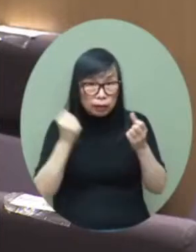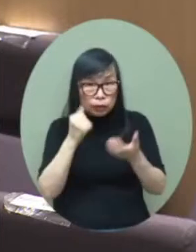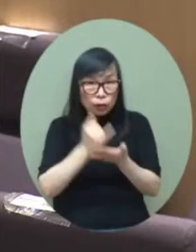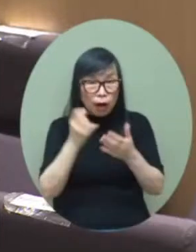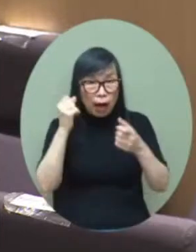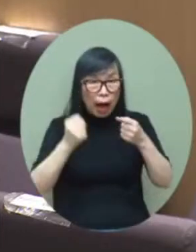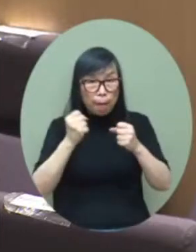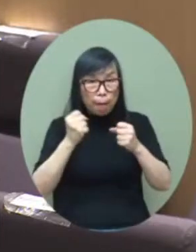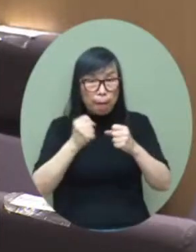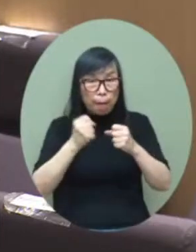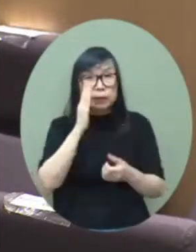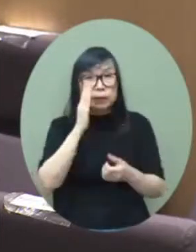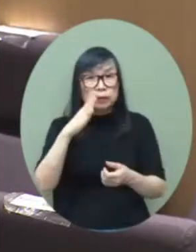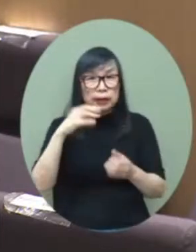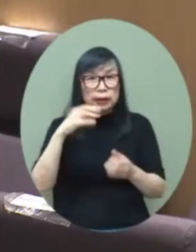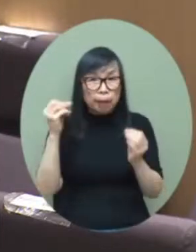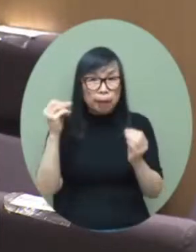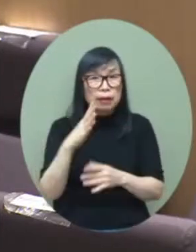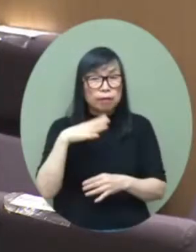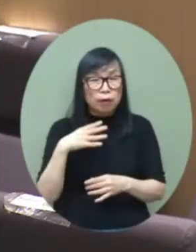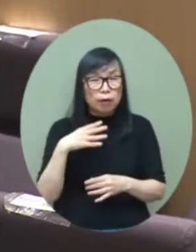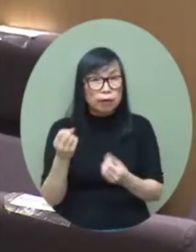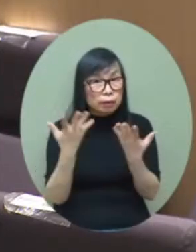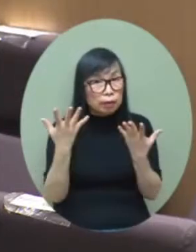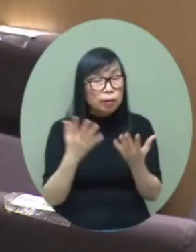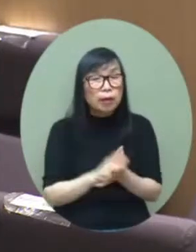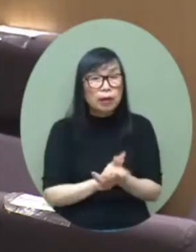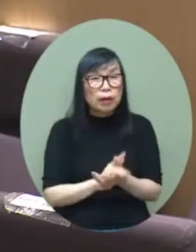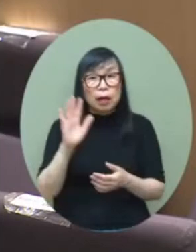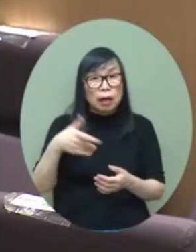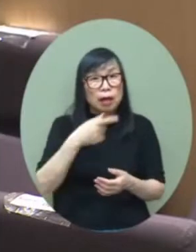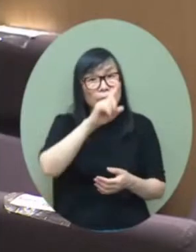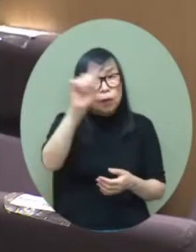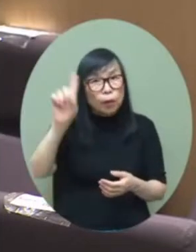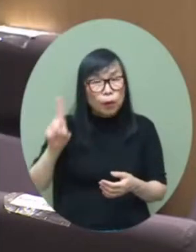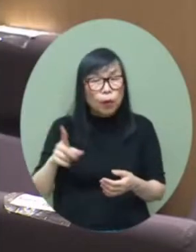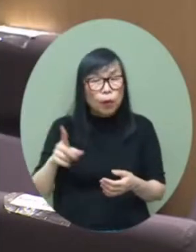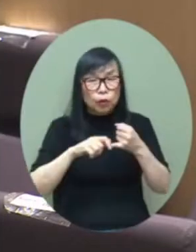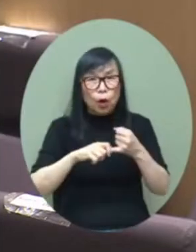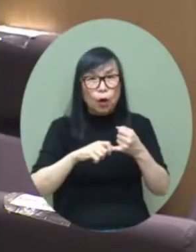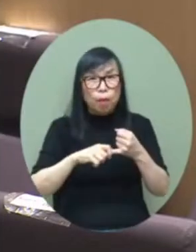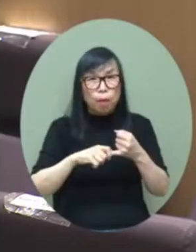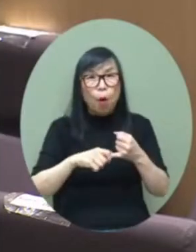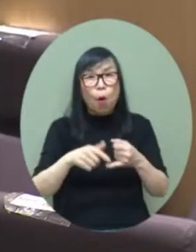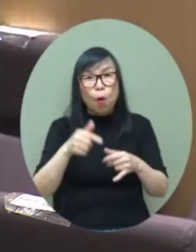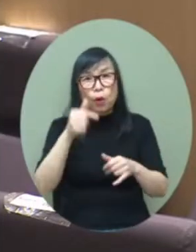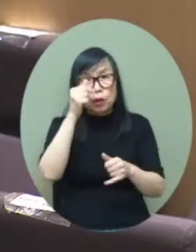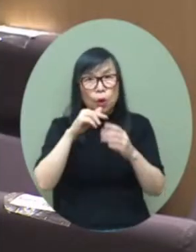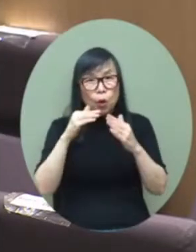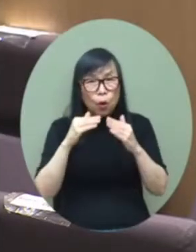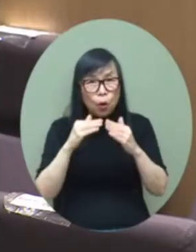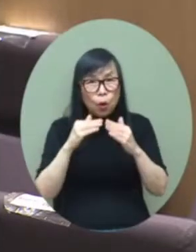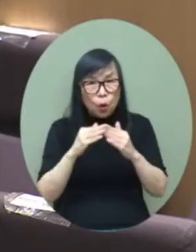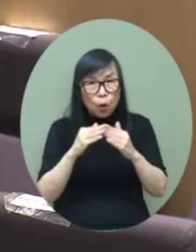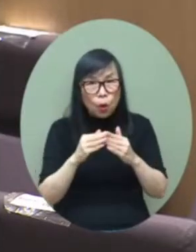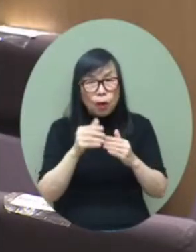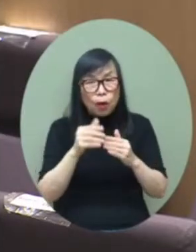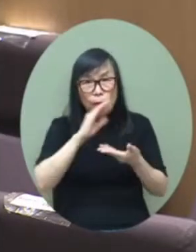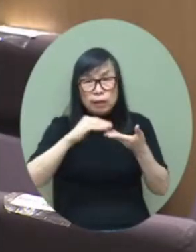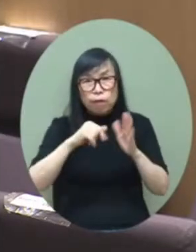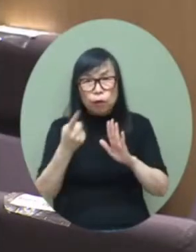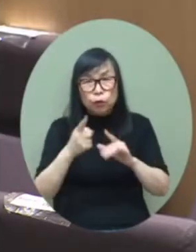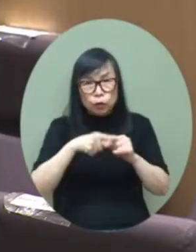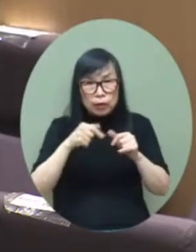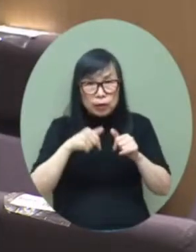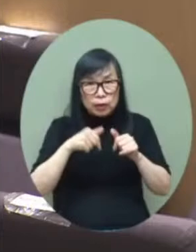different school buses? And for the route of transmission and the source, is it the case that